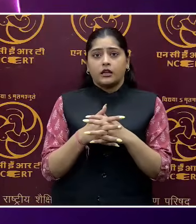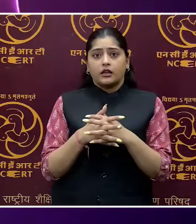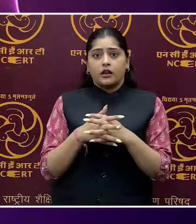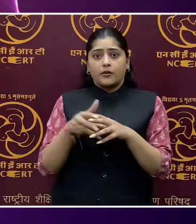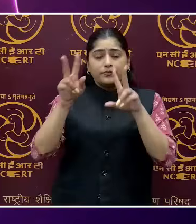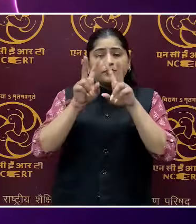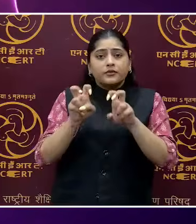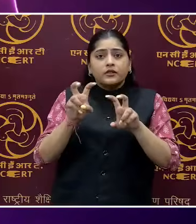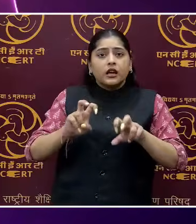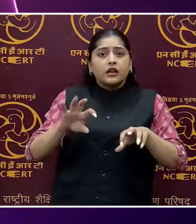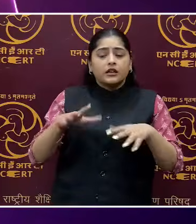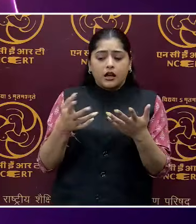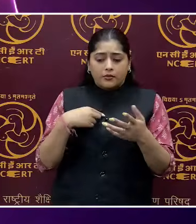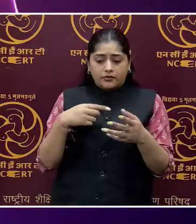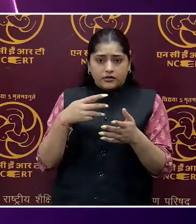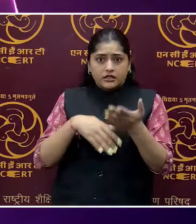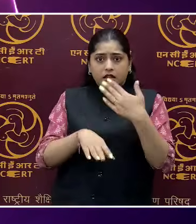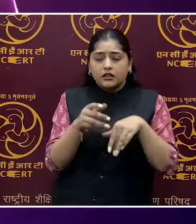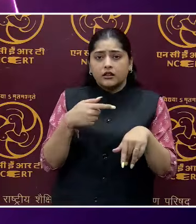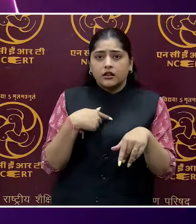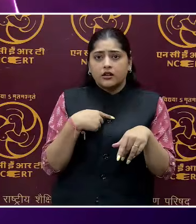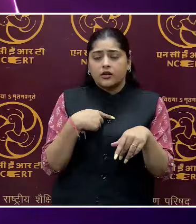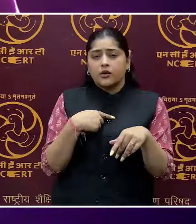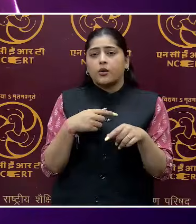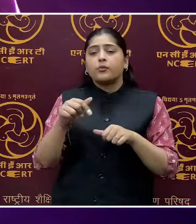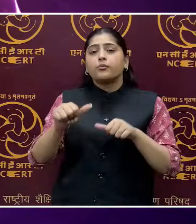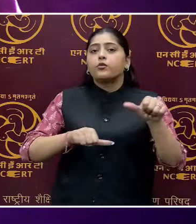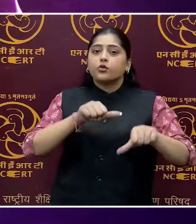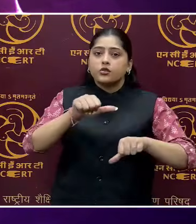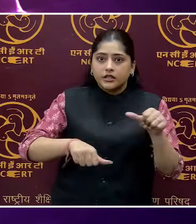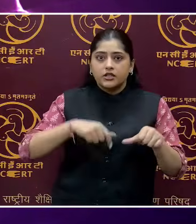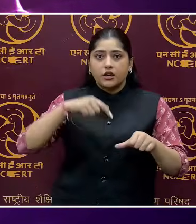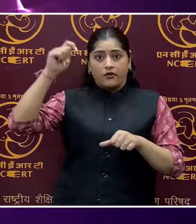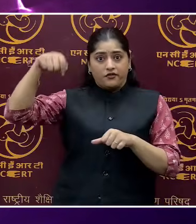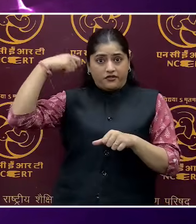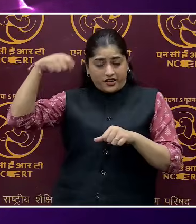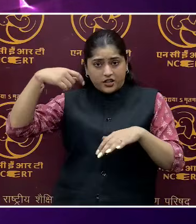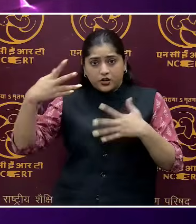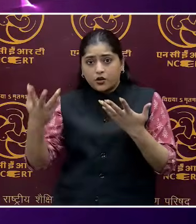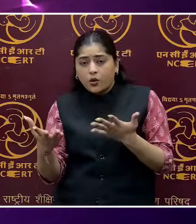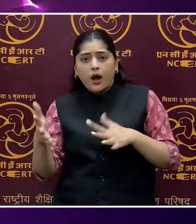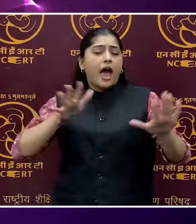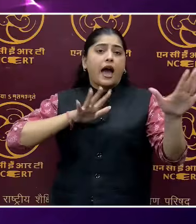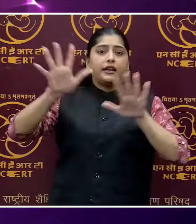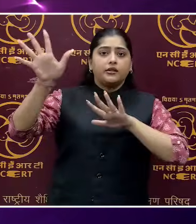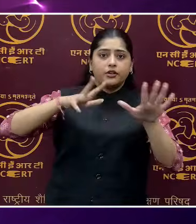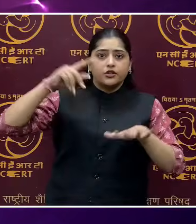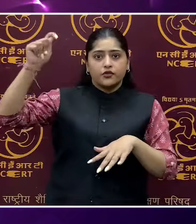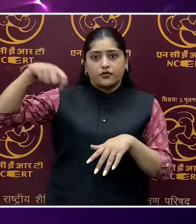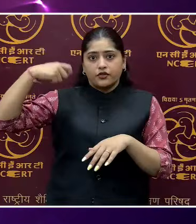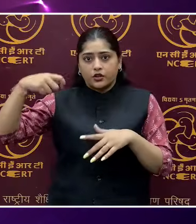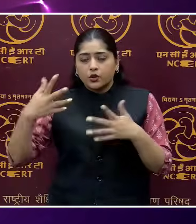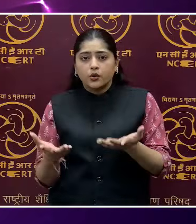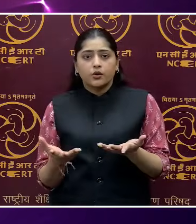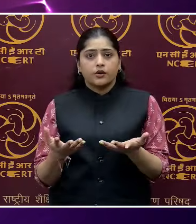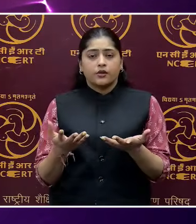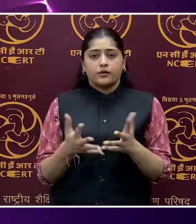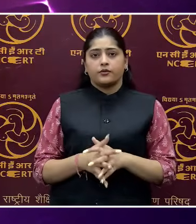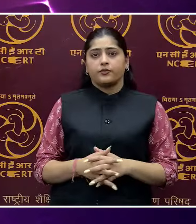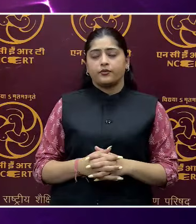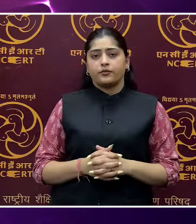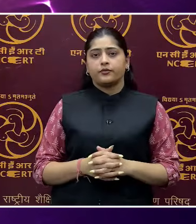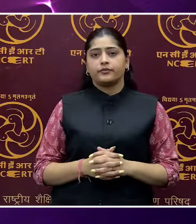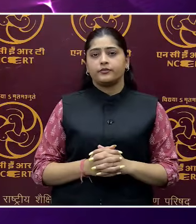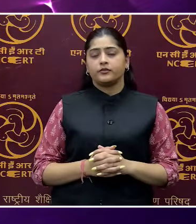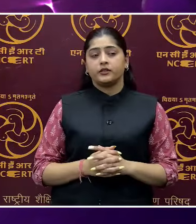the under explanation resources are theory, procedure, video, animation. Okay. You can explore video and animation